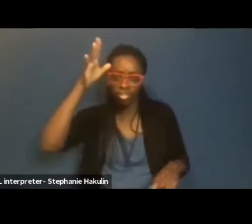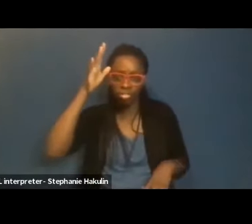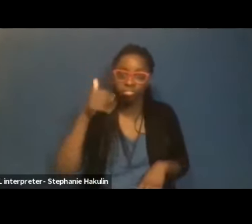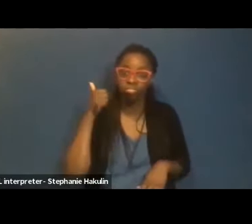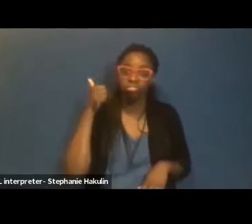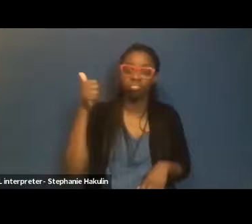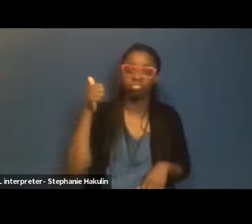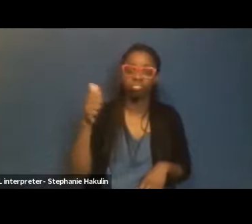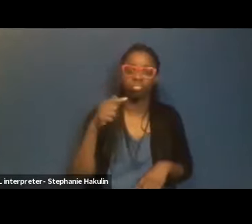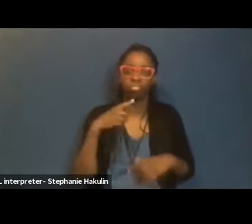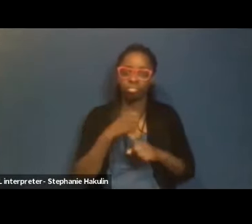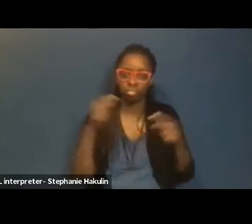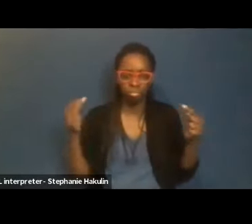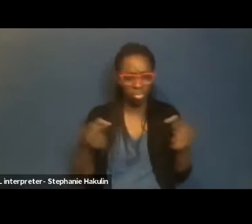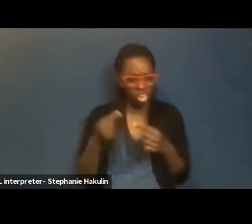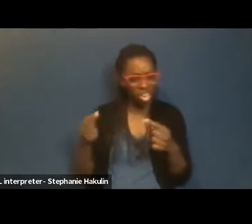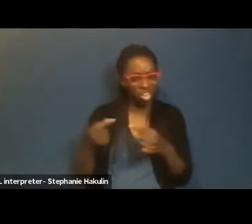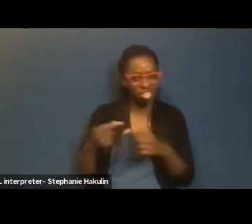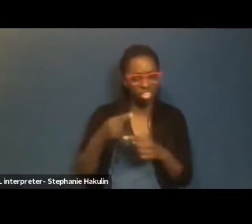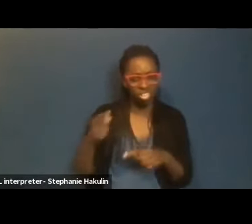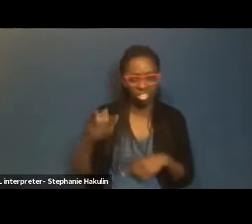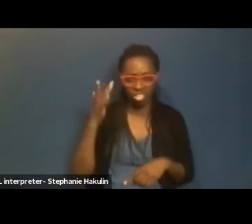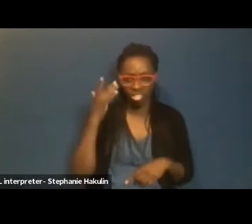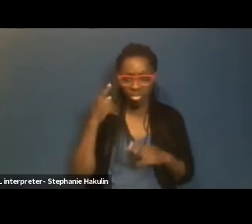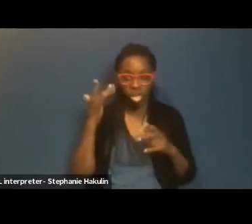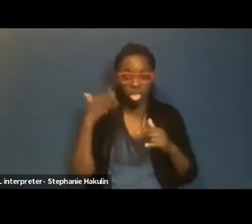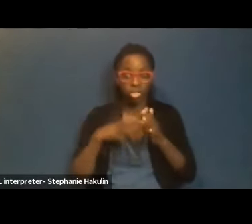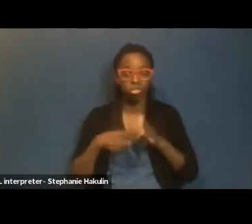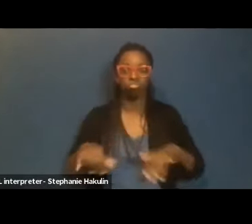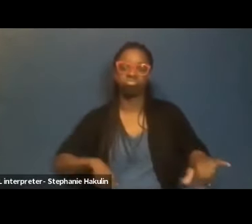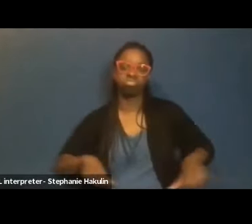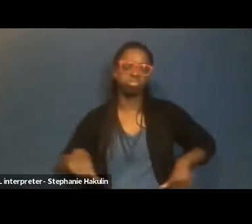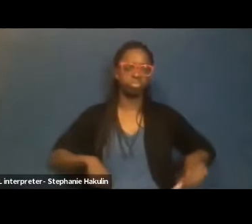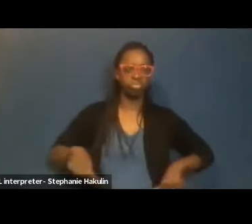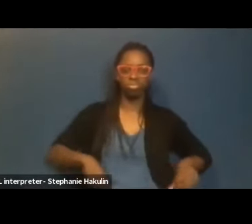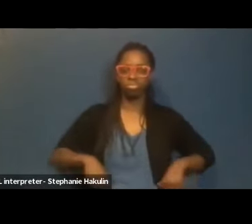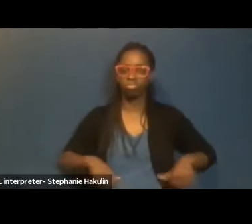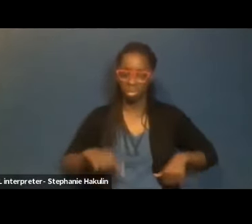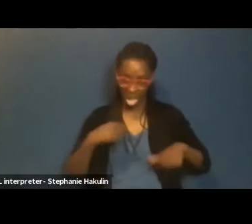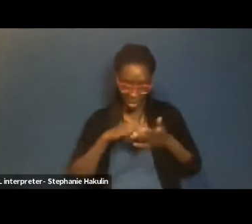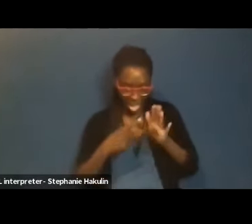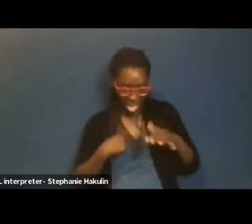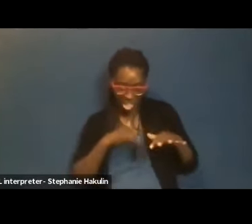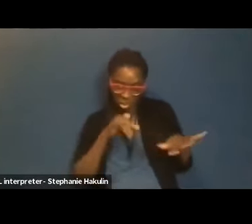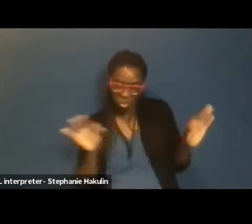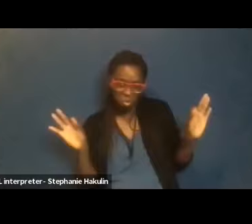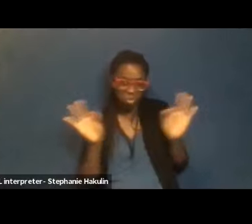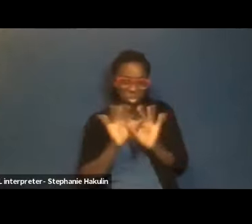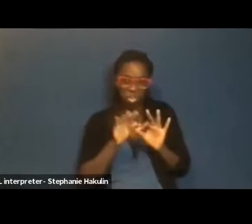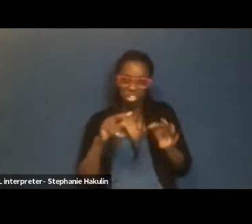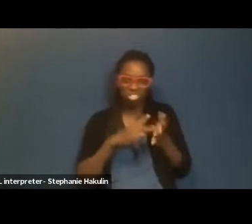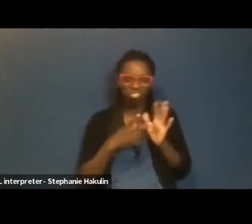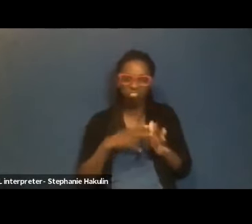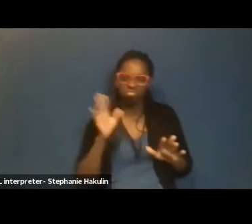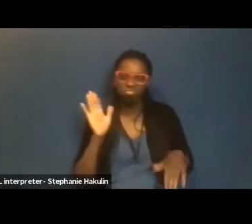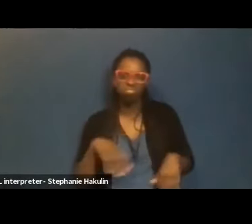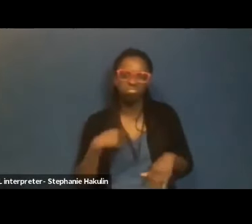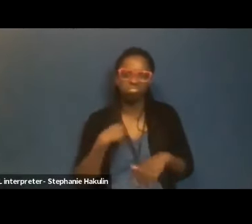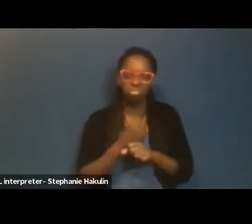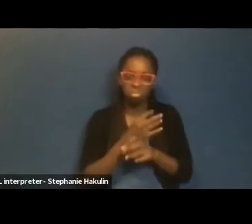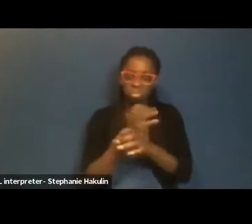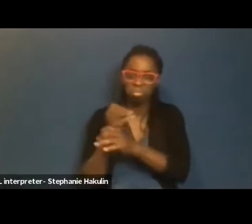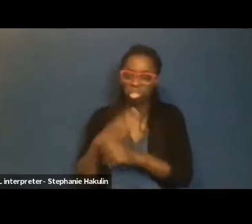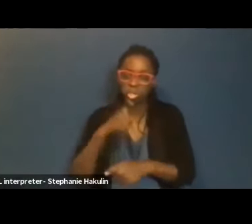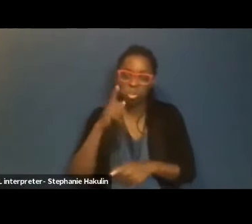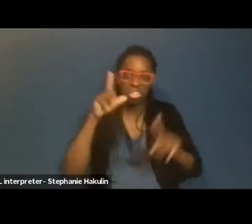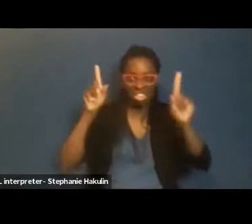off like a trophy. He said to release it on anyone who tested my manhood. Friend or foe, said do not hesitate to spill